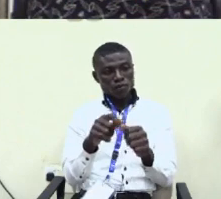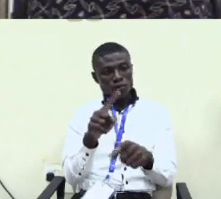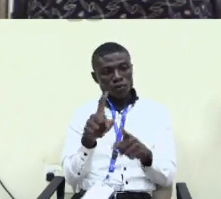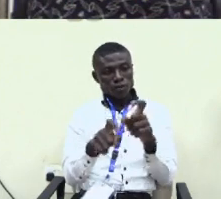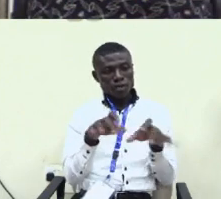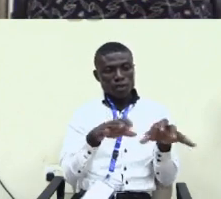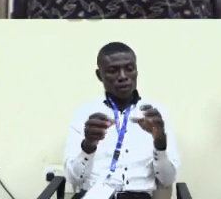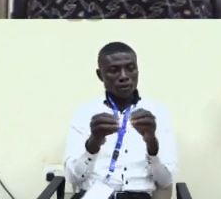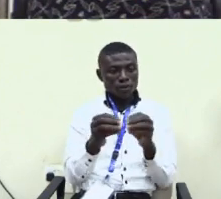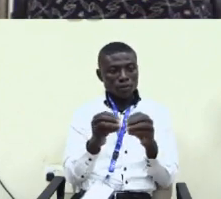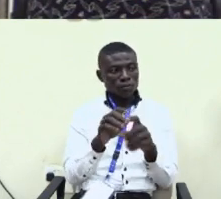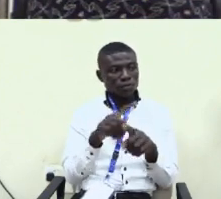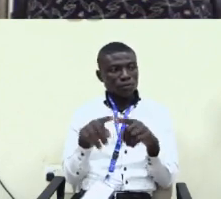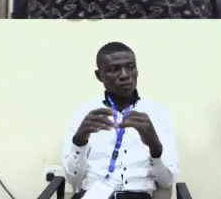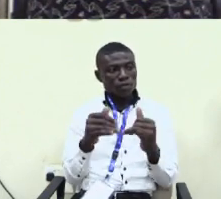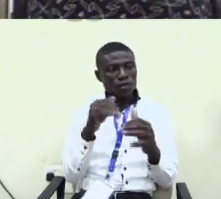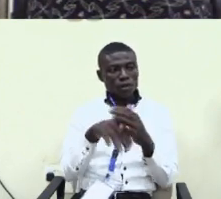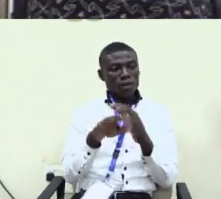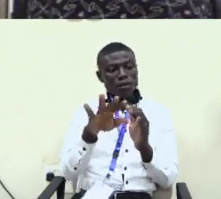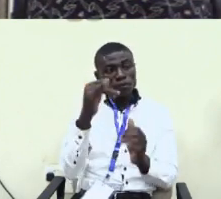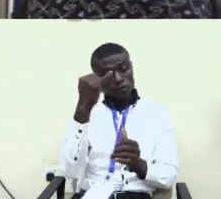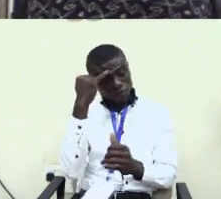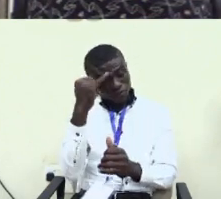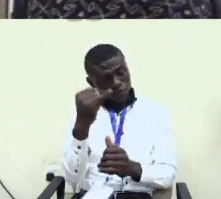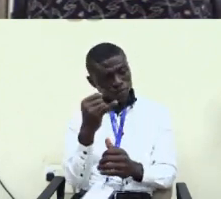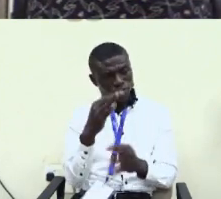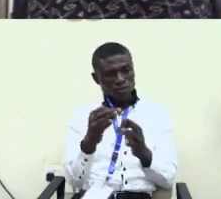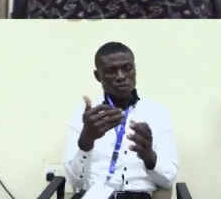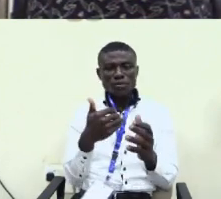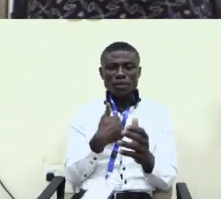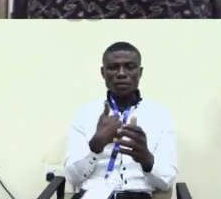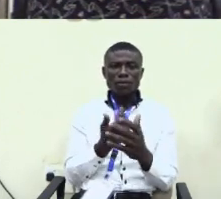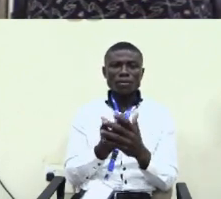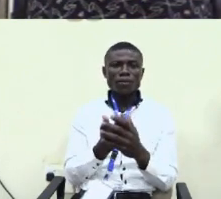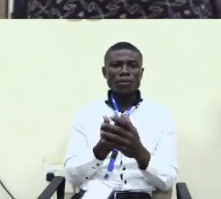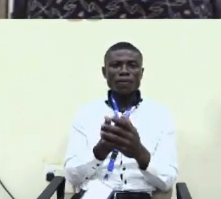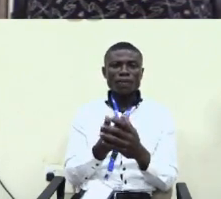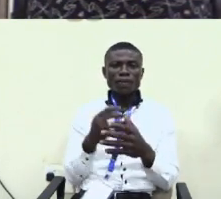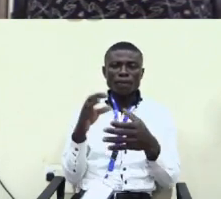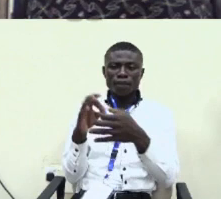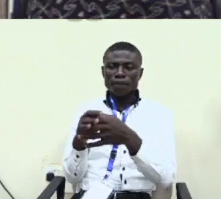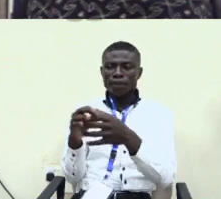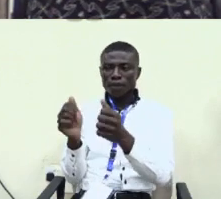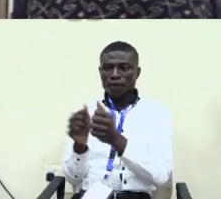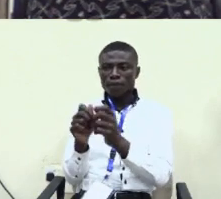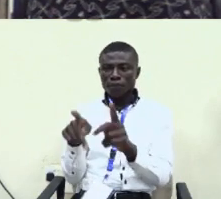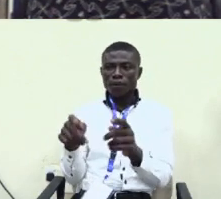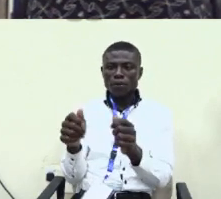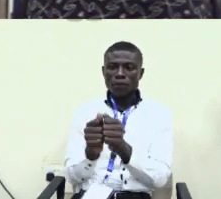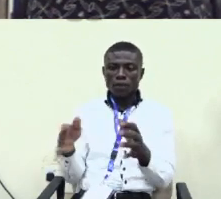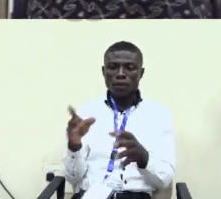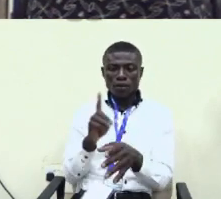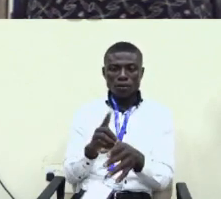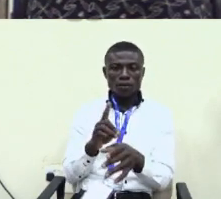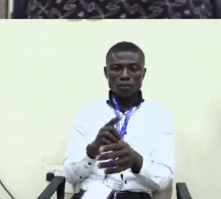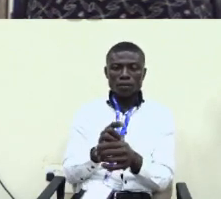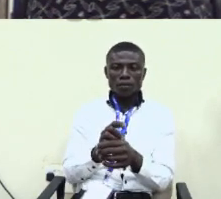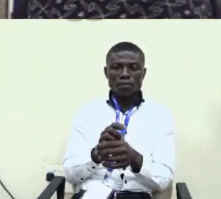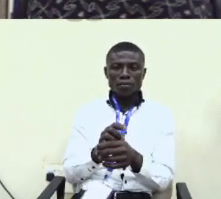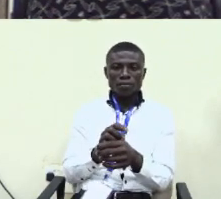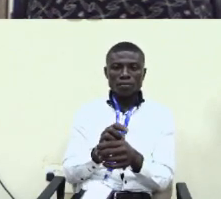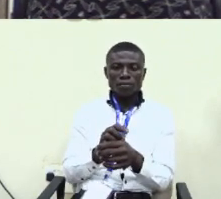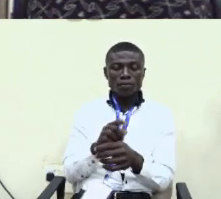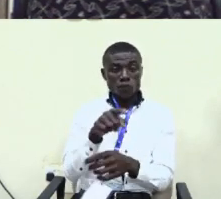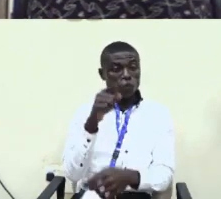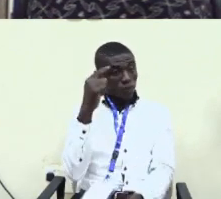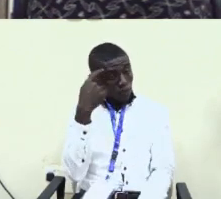a lot. But in your opinion, if they were paired with persons without disabilities, do